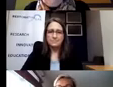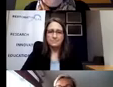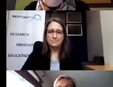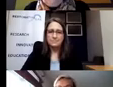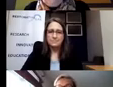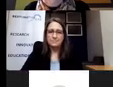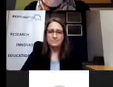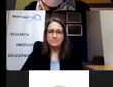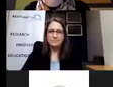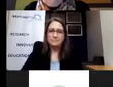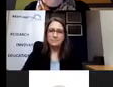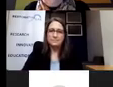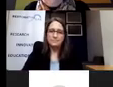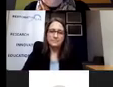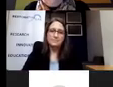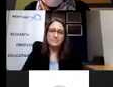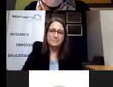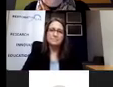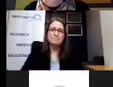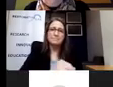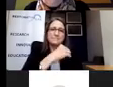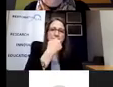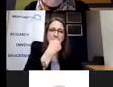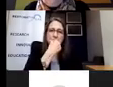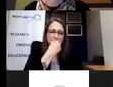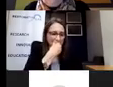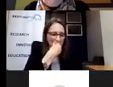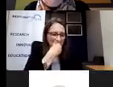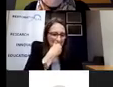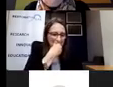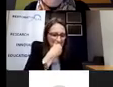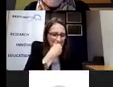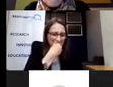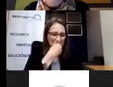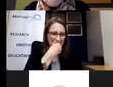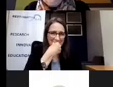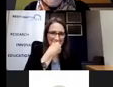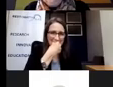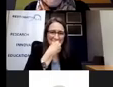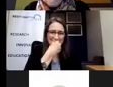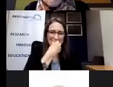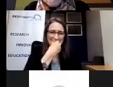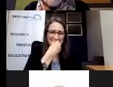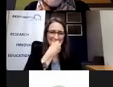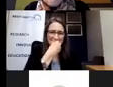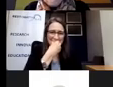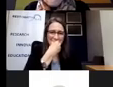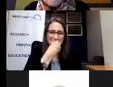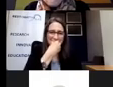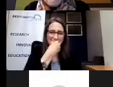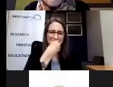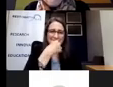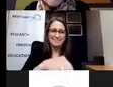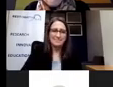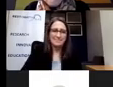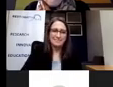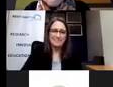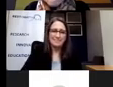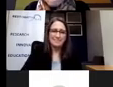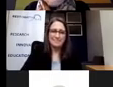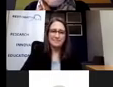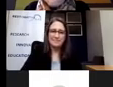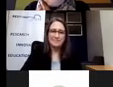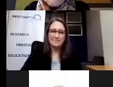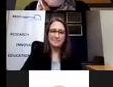so early referral could help with this. I guess it's not so much a question as a comment, but if anyone has anything to add to this,